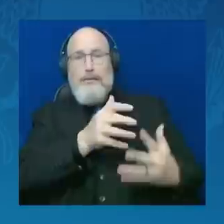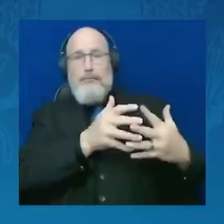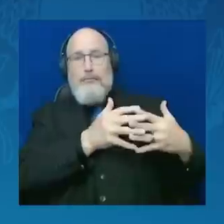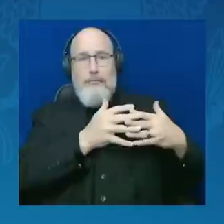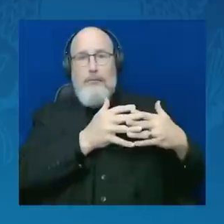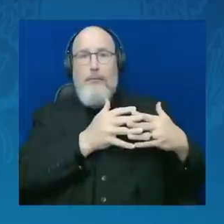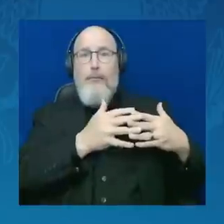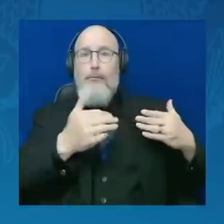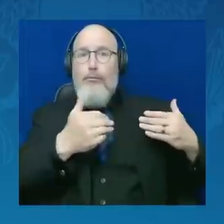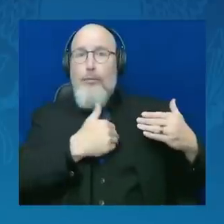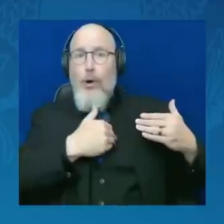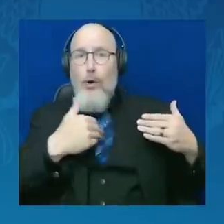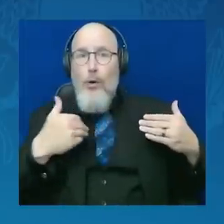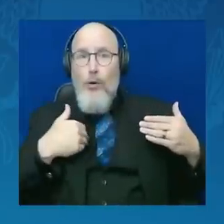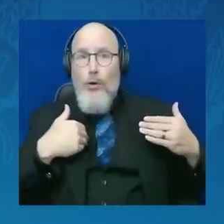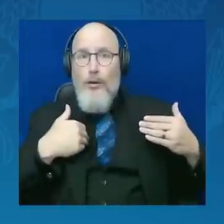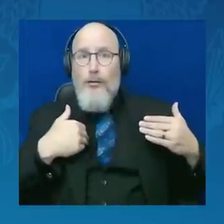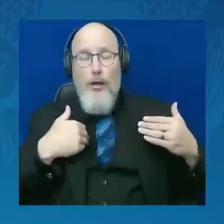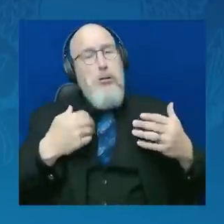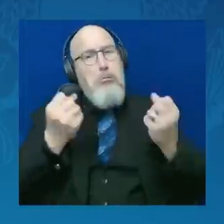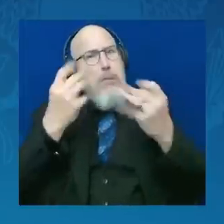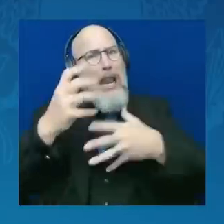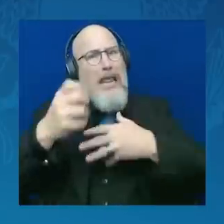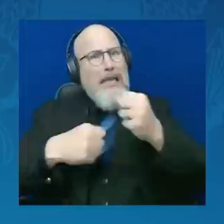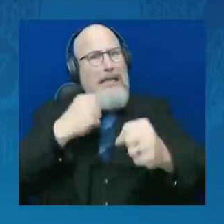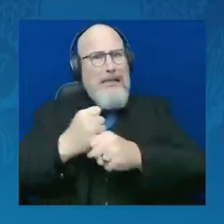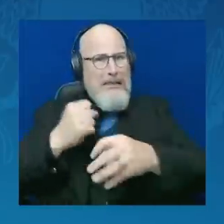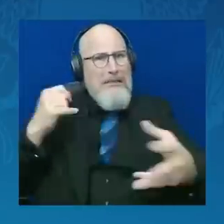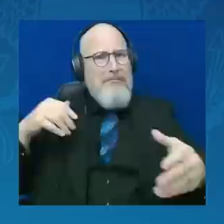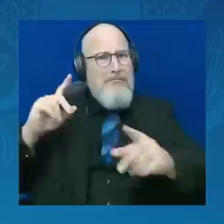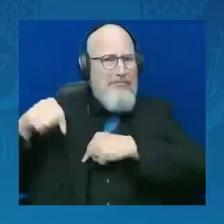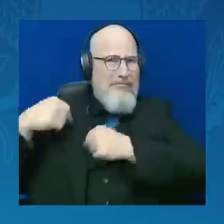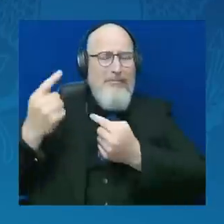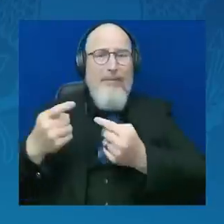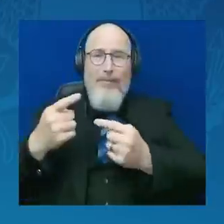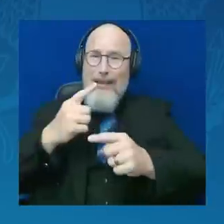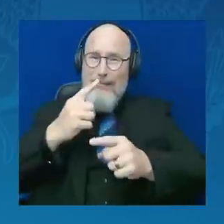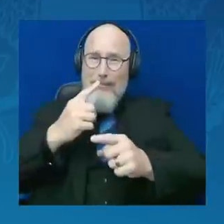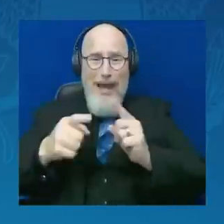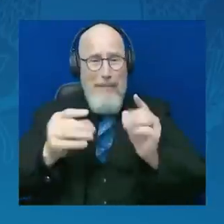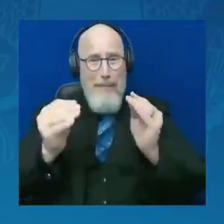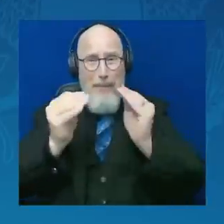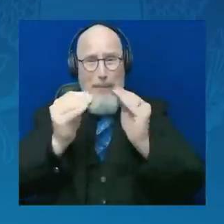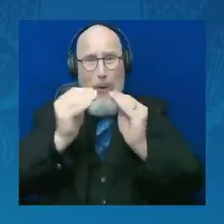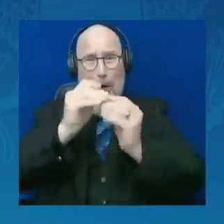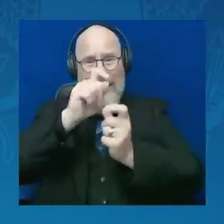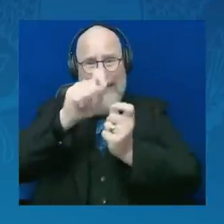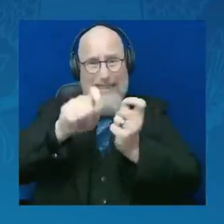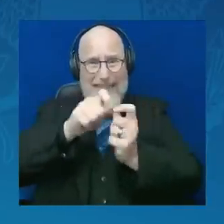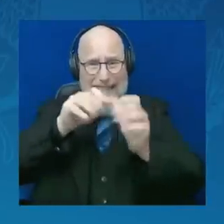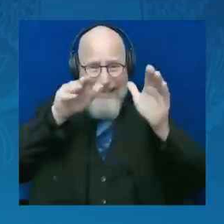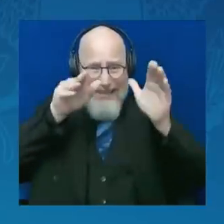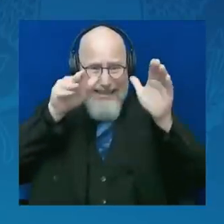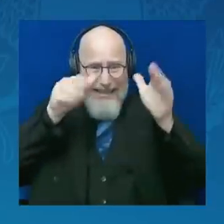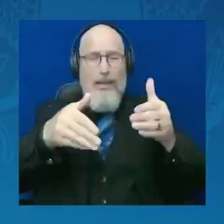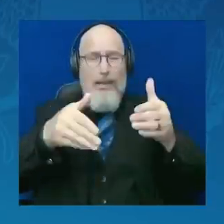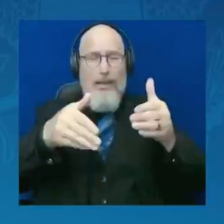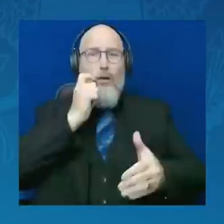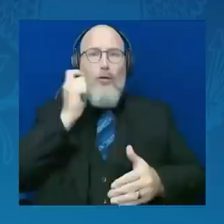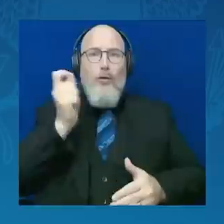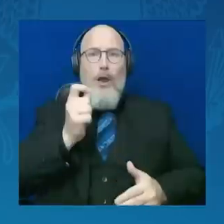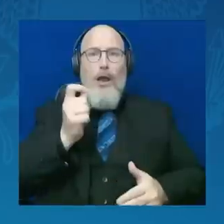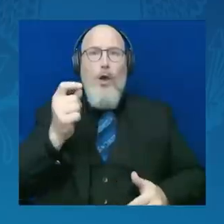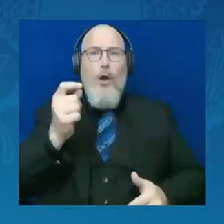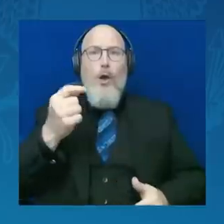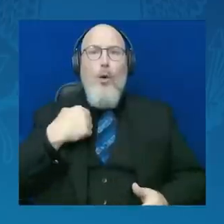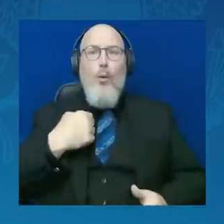but in particular on the issue of Ukraine, is unified and is clear. We will do